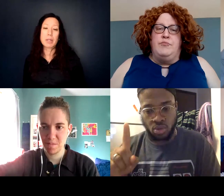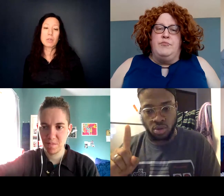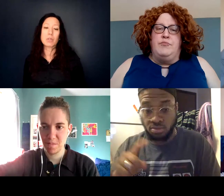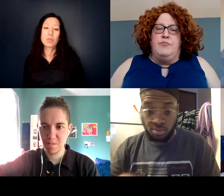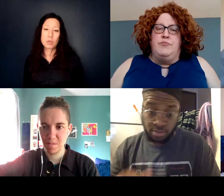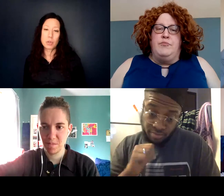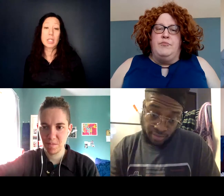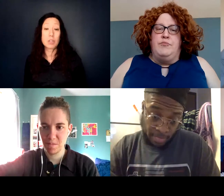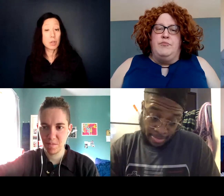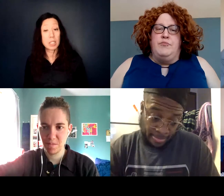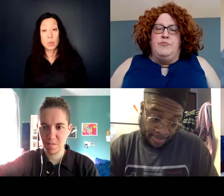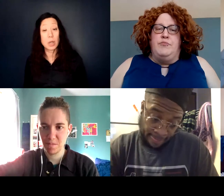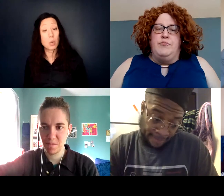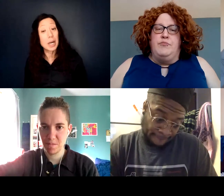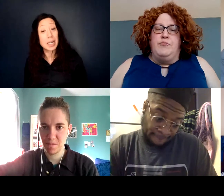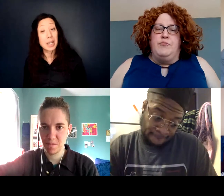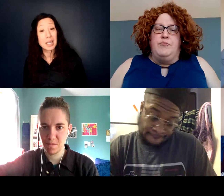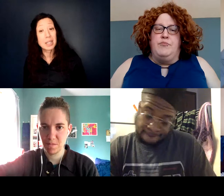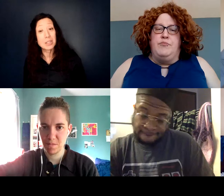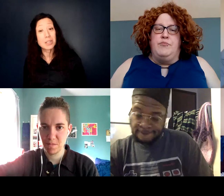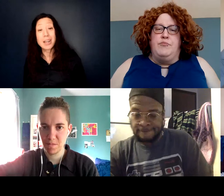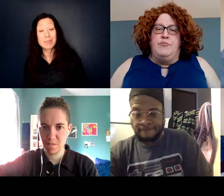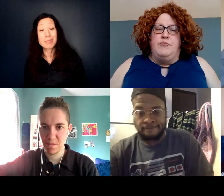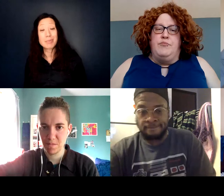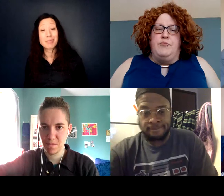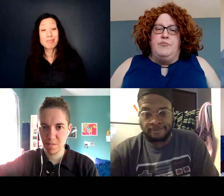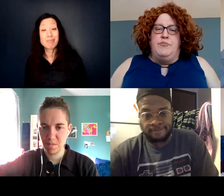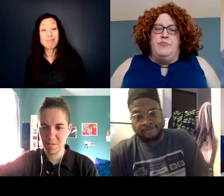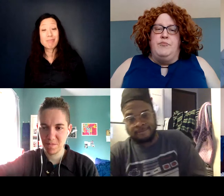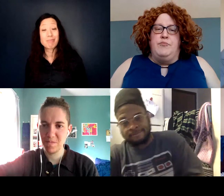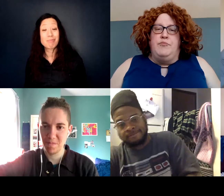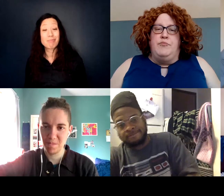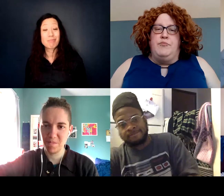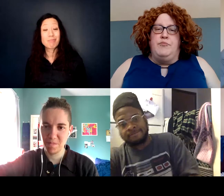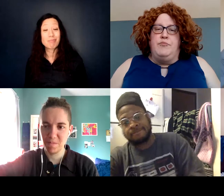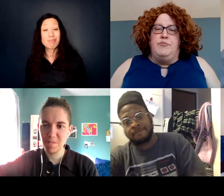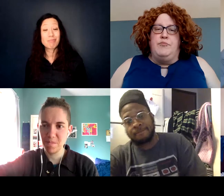people think that my training is Trans 101, and it's not.